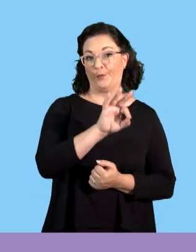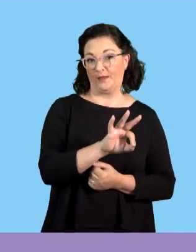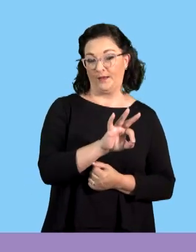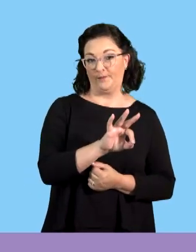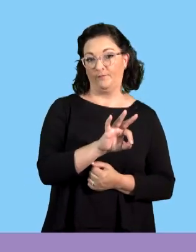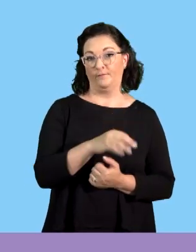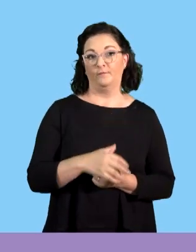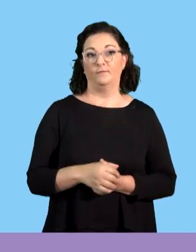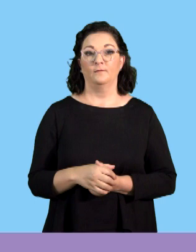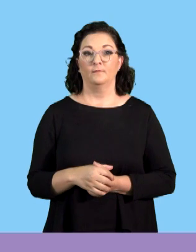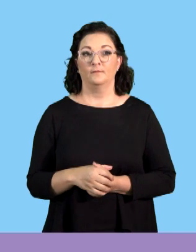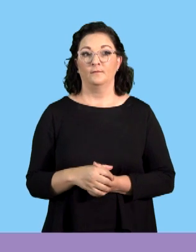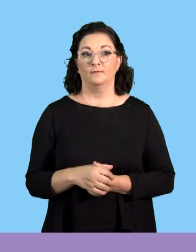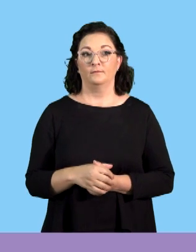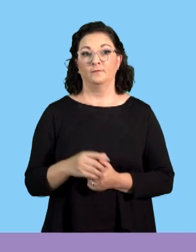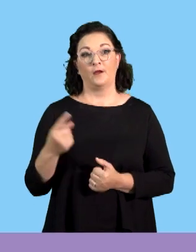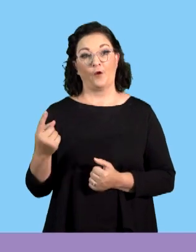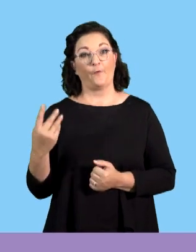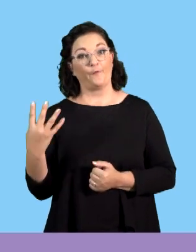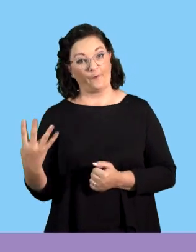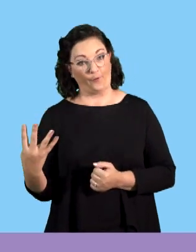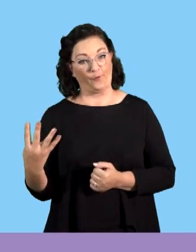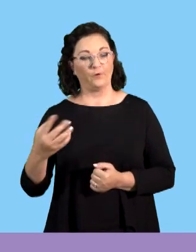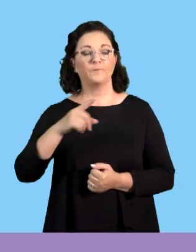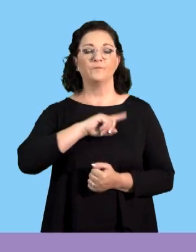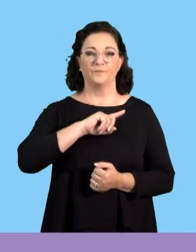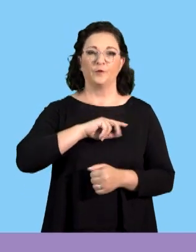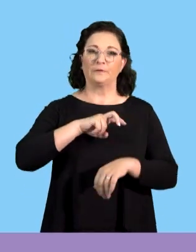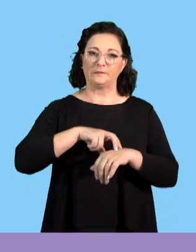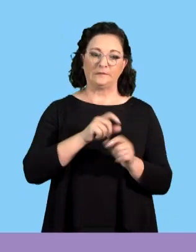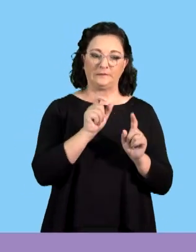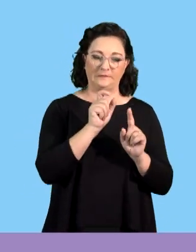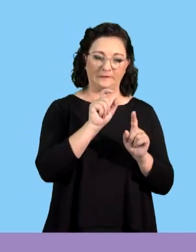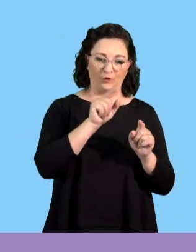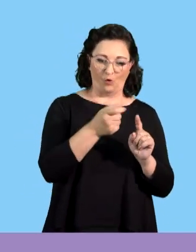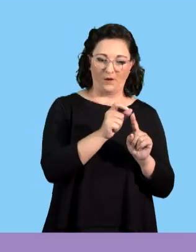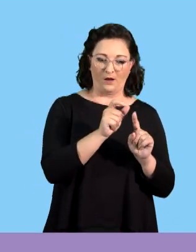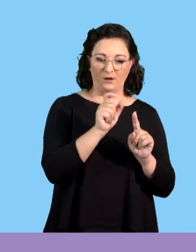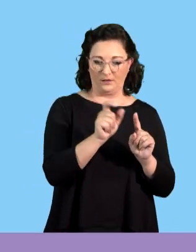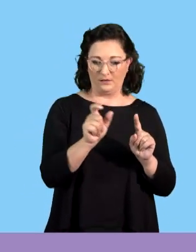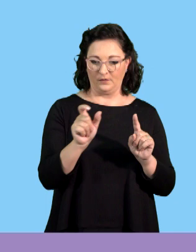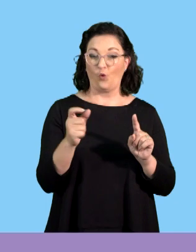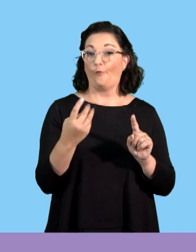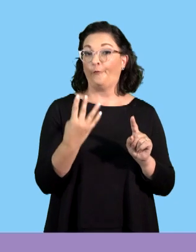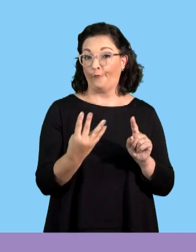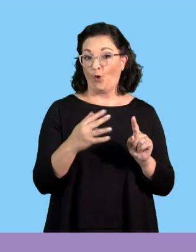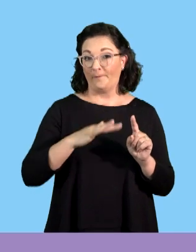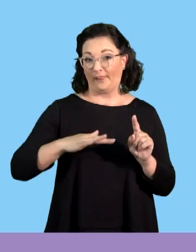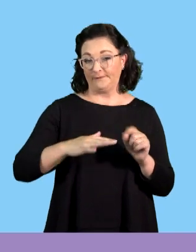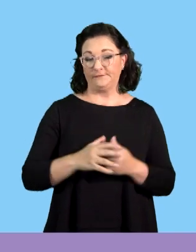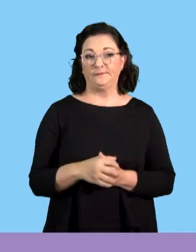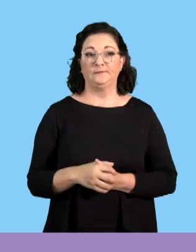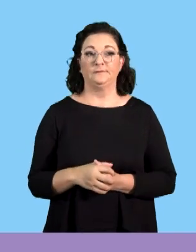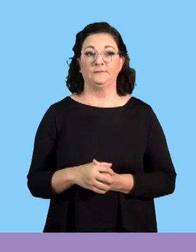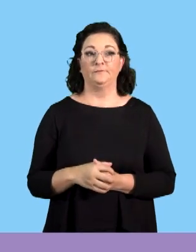1, 2, 3. And this one, 4. So we know we're supposed to have 4 decimal places. And what